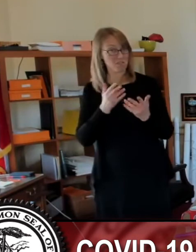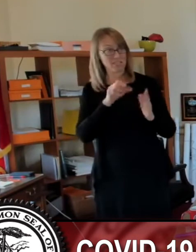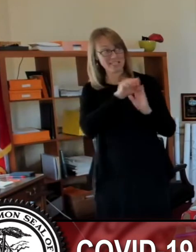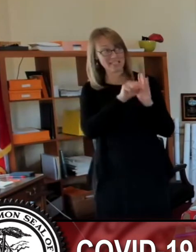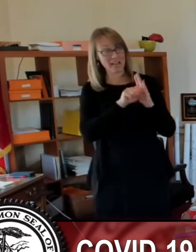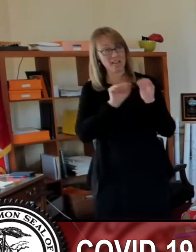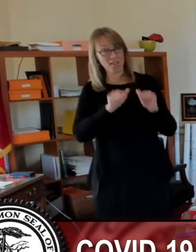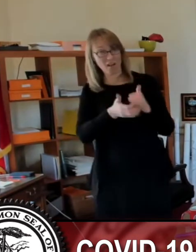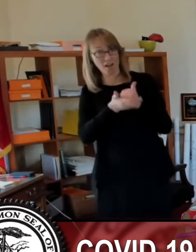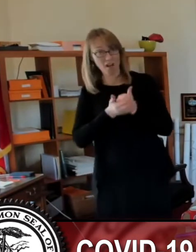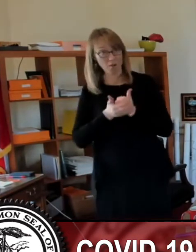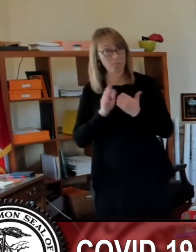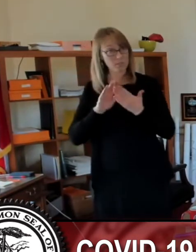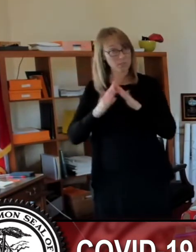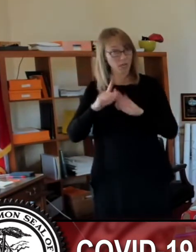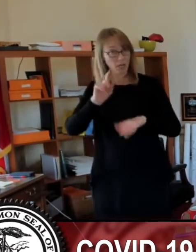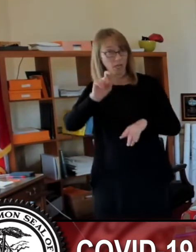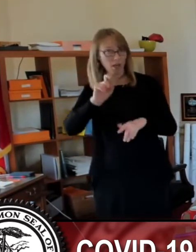funding? Well, we're